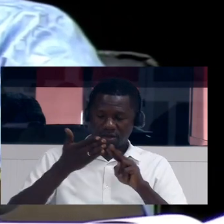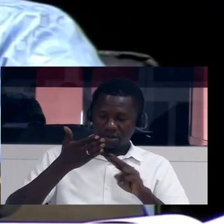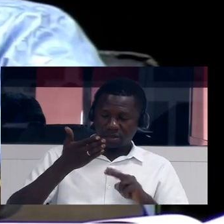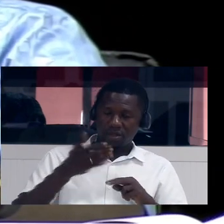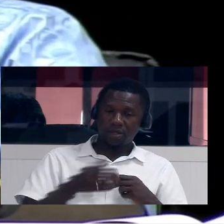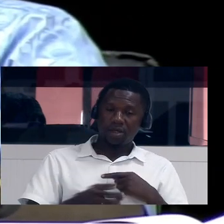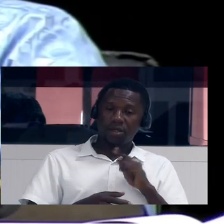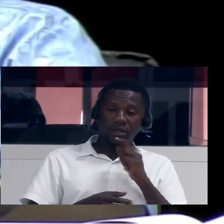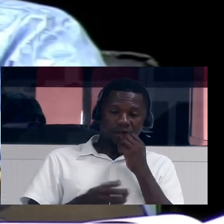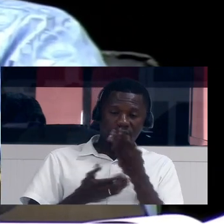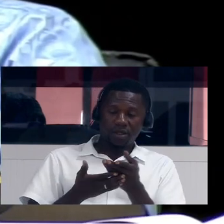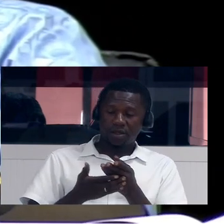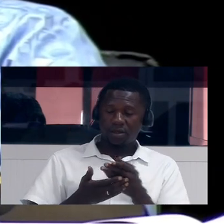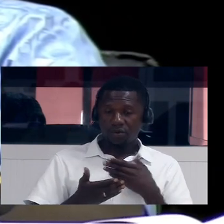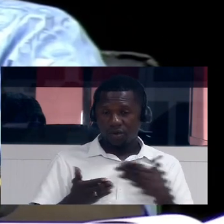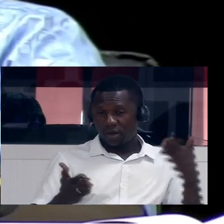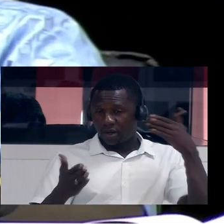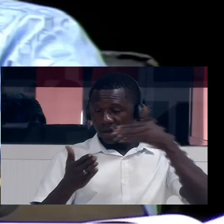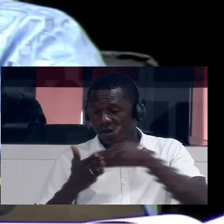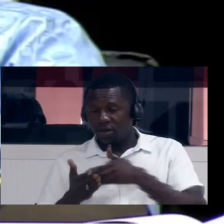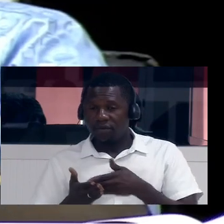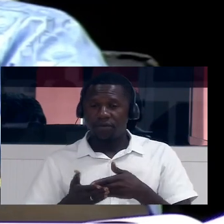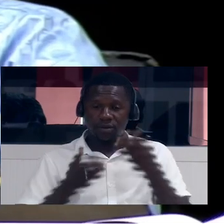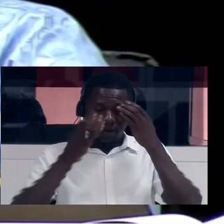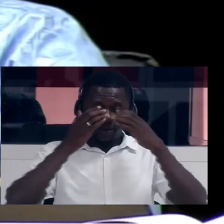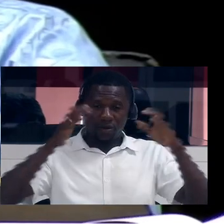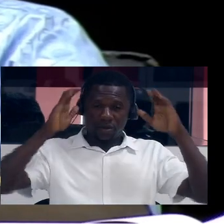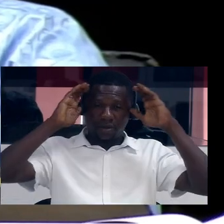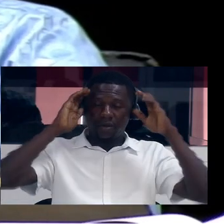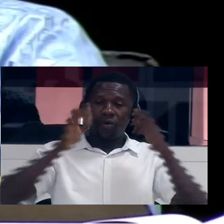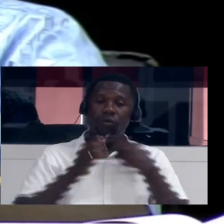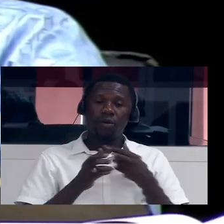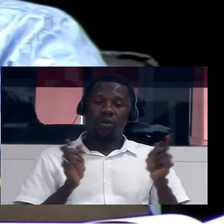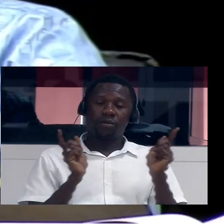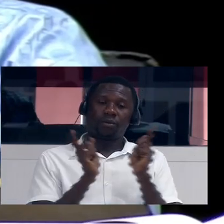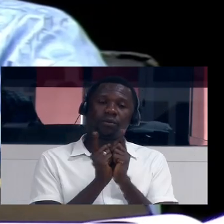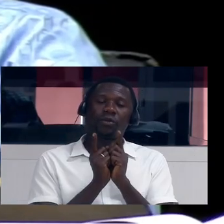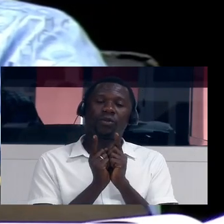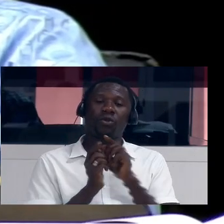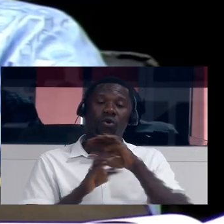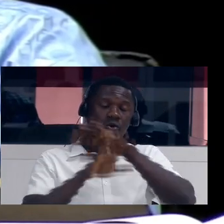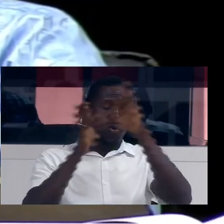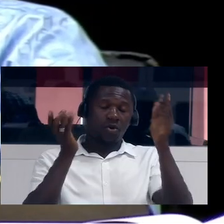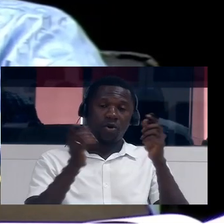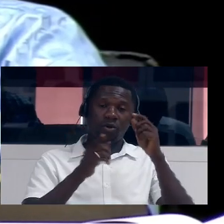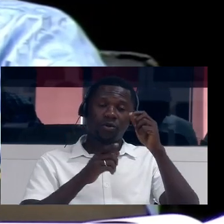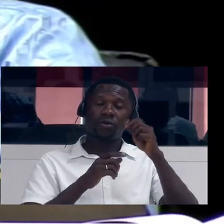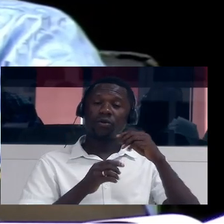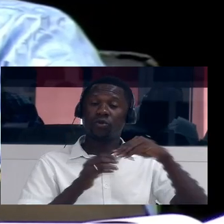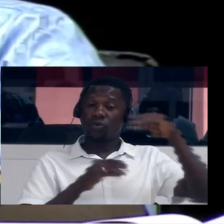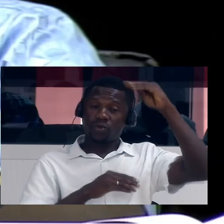He says, on our arrival at the college, we found all top senior